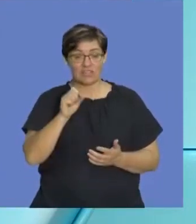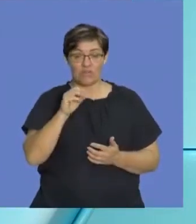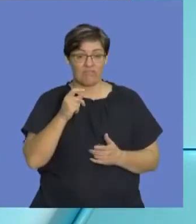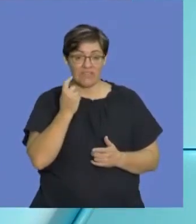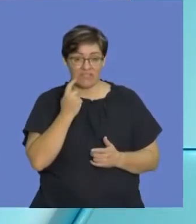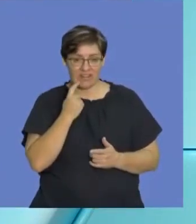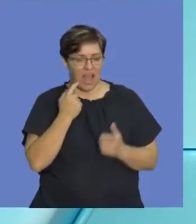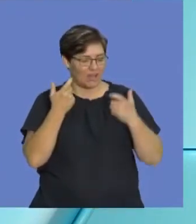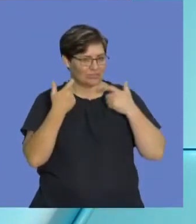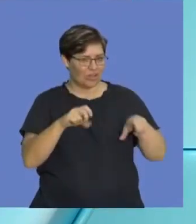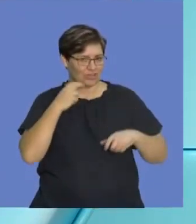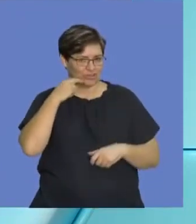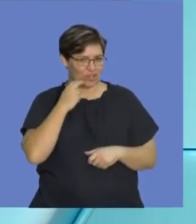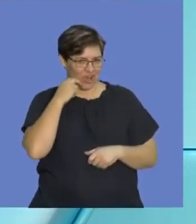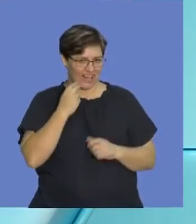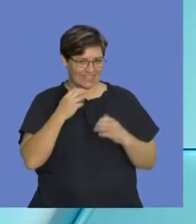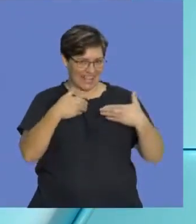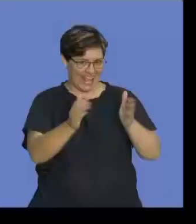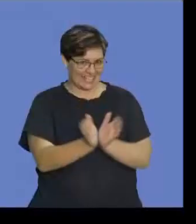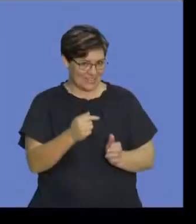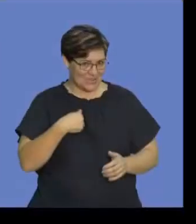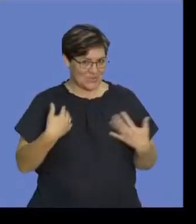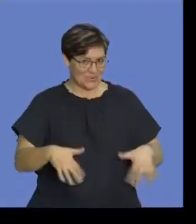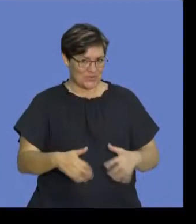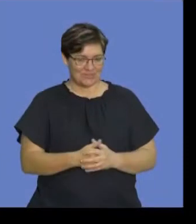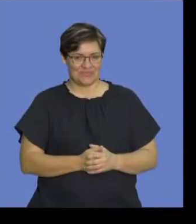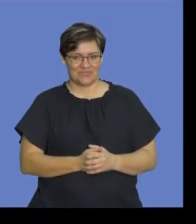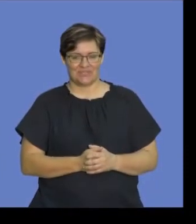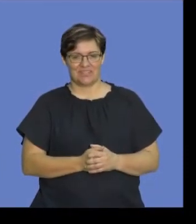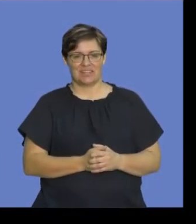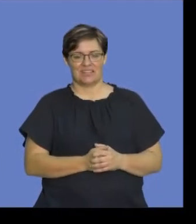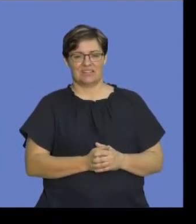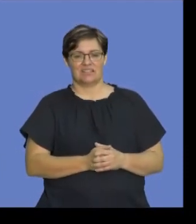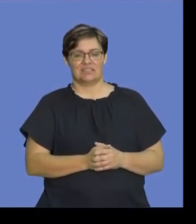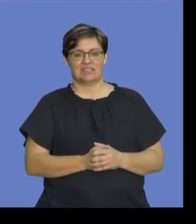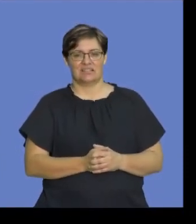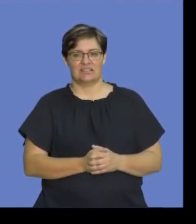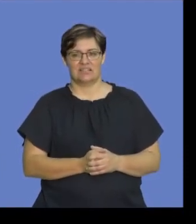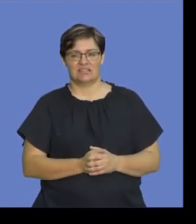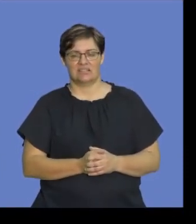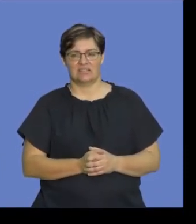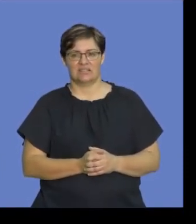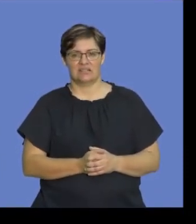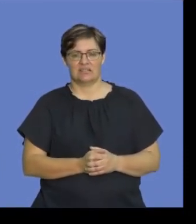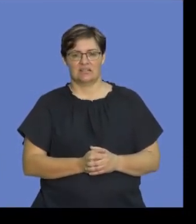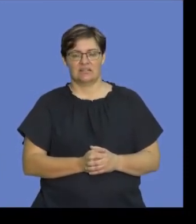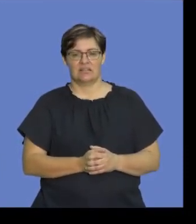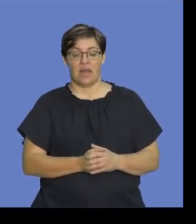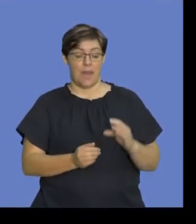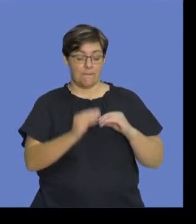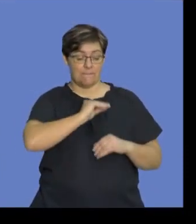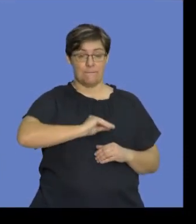favorite? Chocolate cake. Got it? Okay. Next one. The entry is